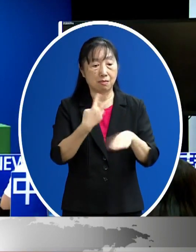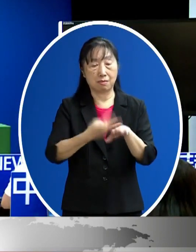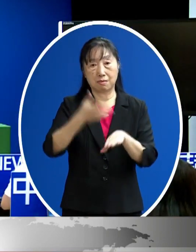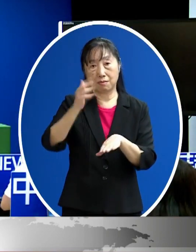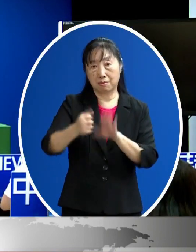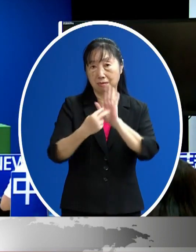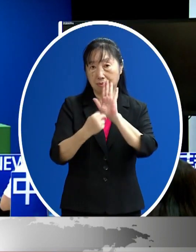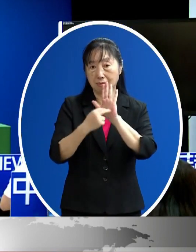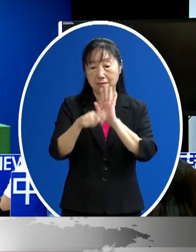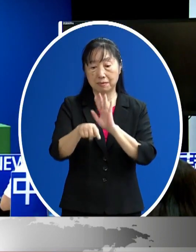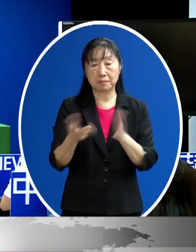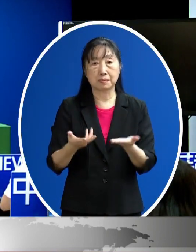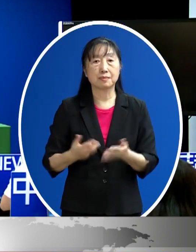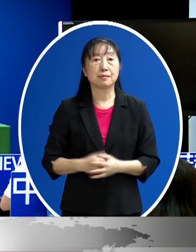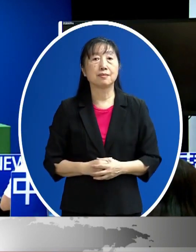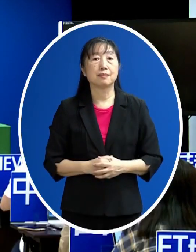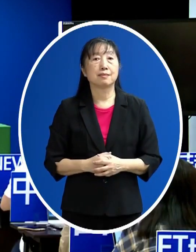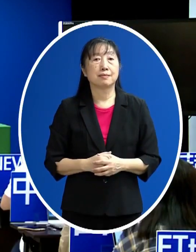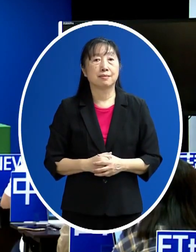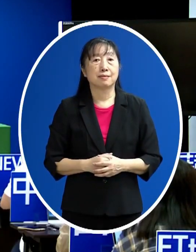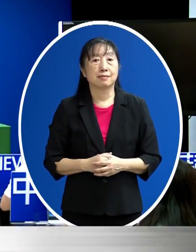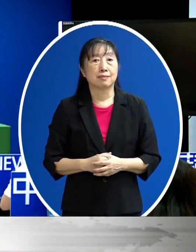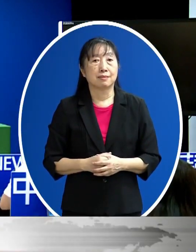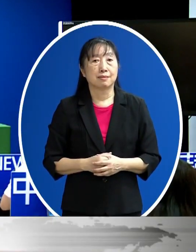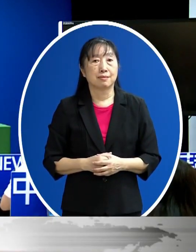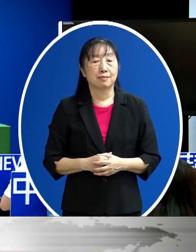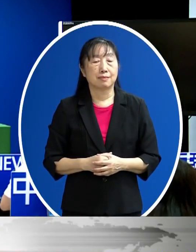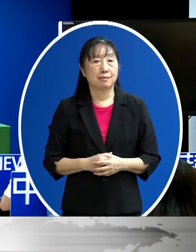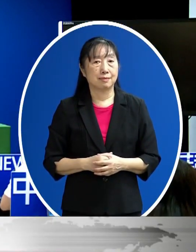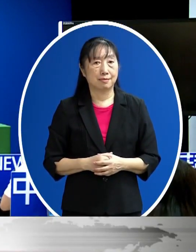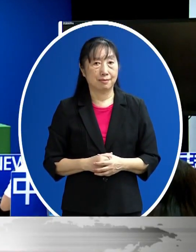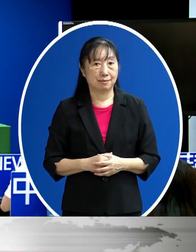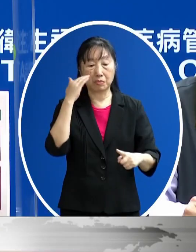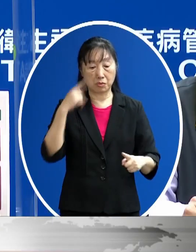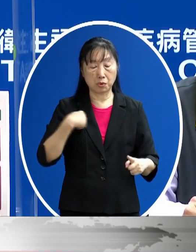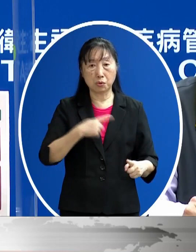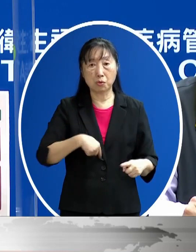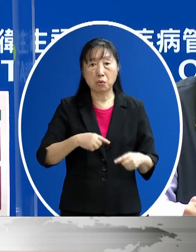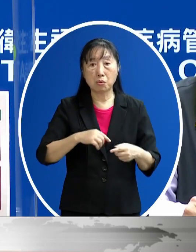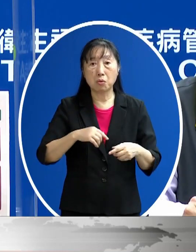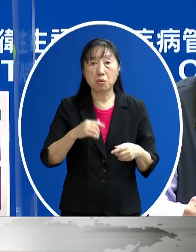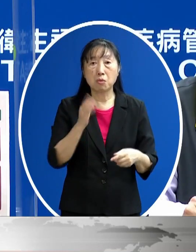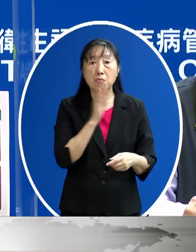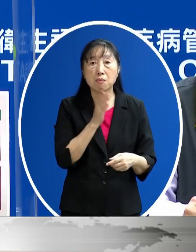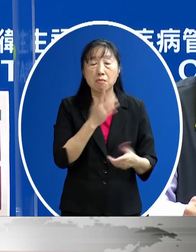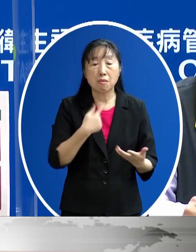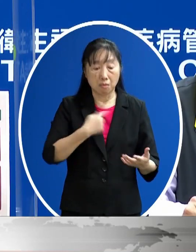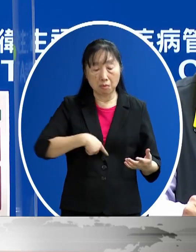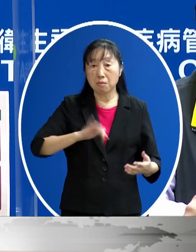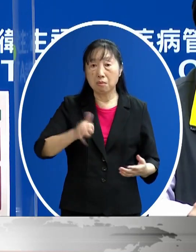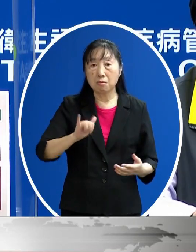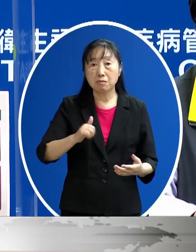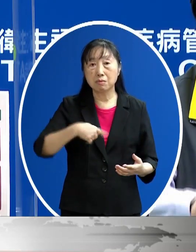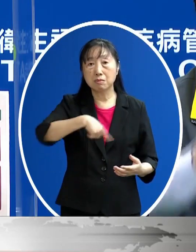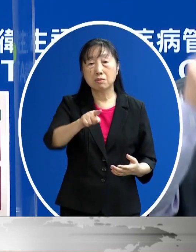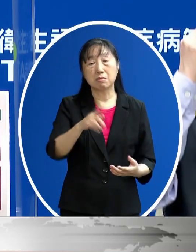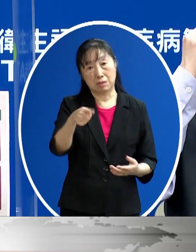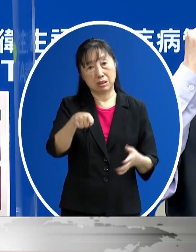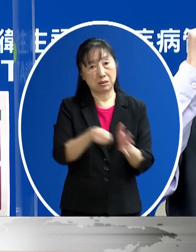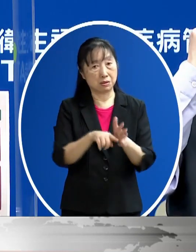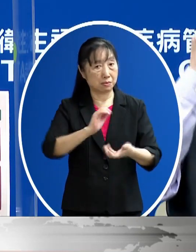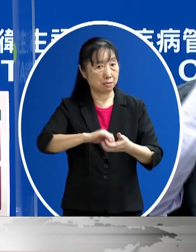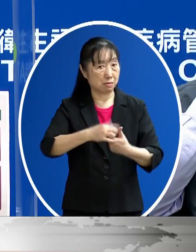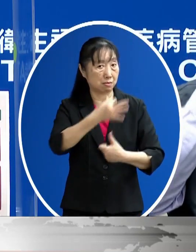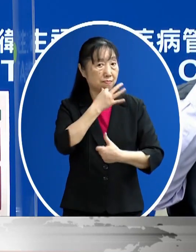special circumstance, doing the test would just be a waste of resources. Another thing is that going to get tested comes with some risks, so